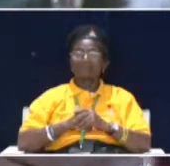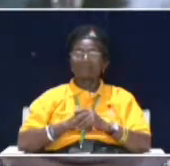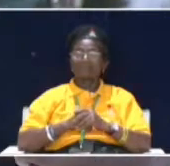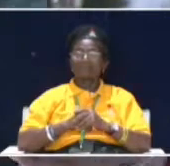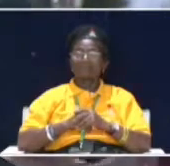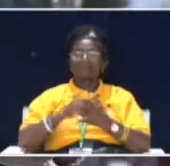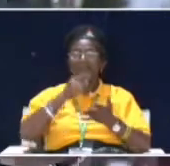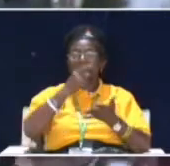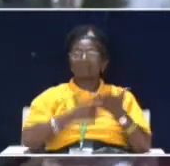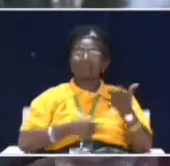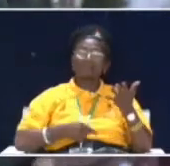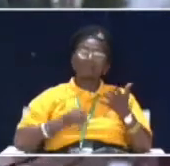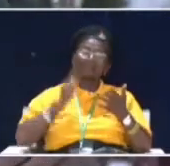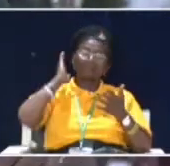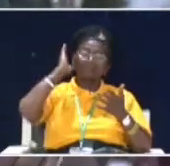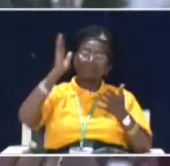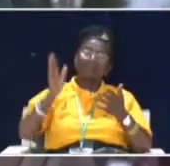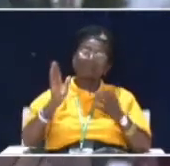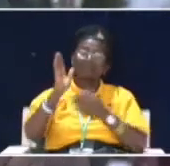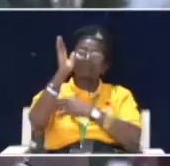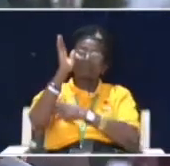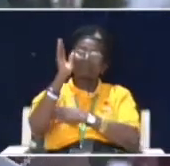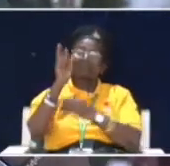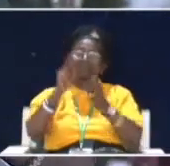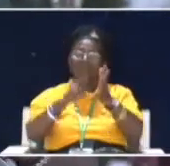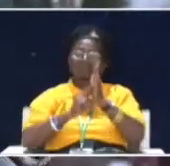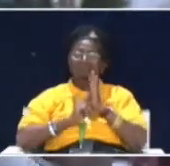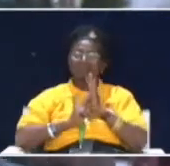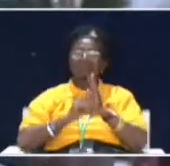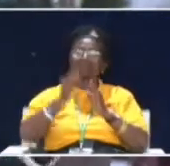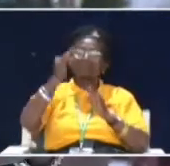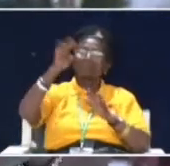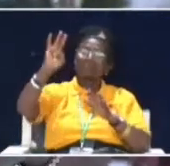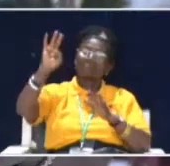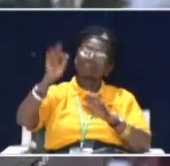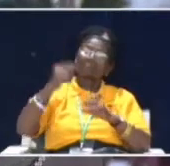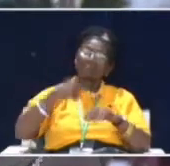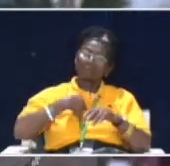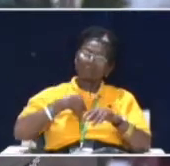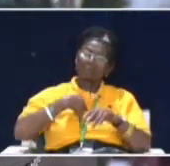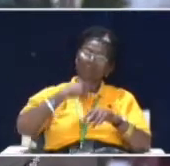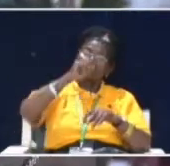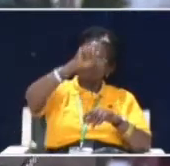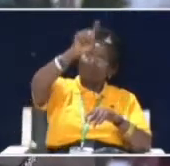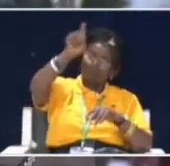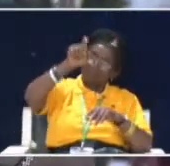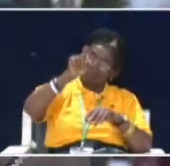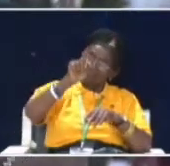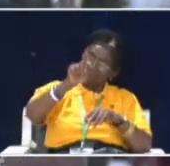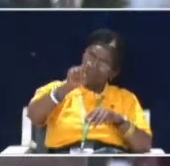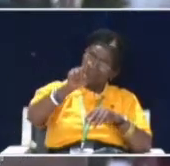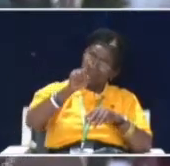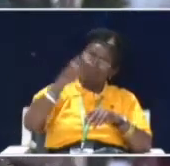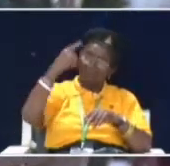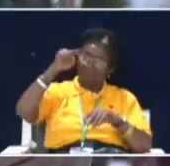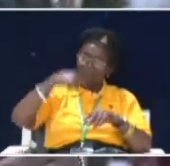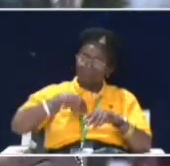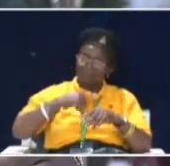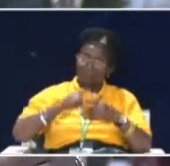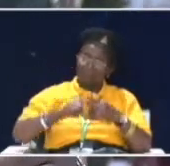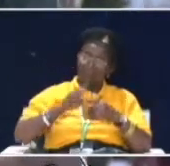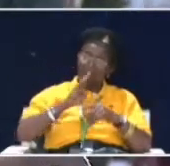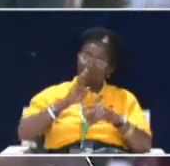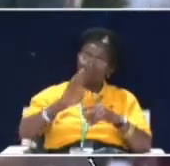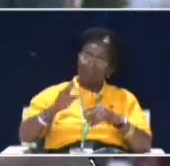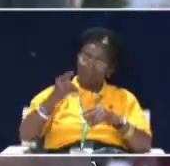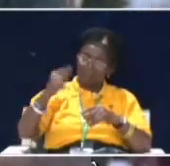What will God require of me? Kini Olorun bere lowo mi gan. For me to be the one who will